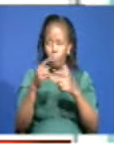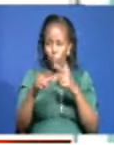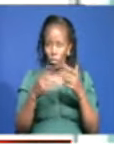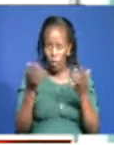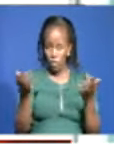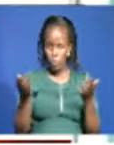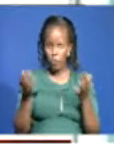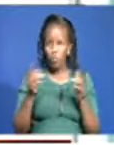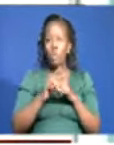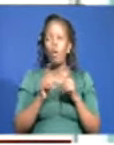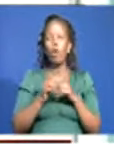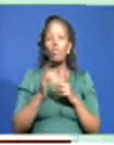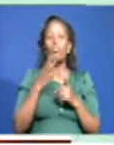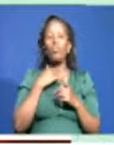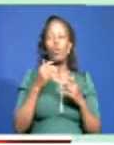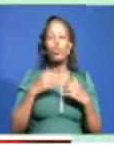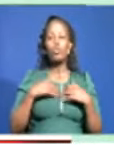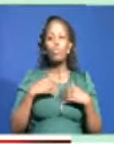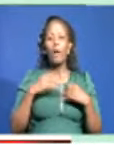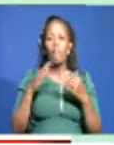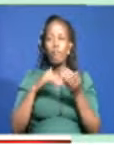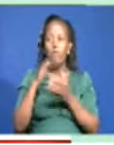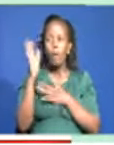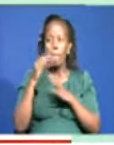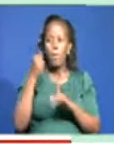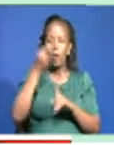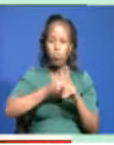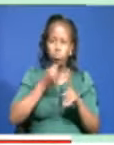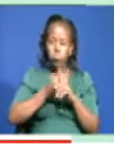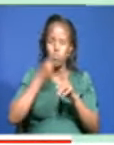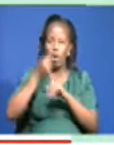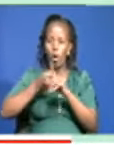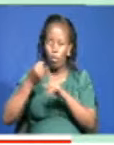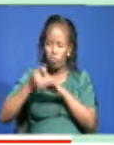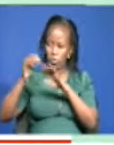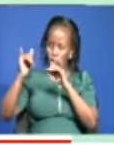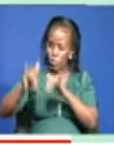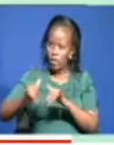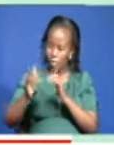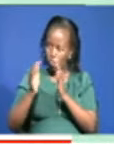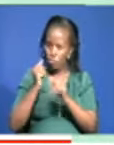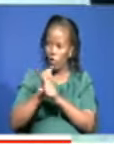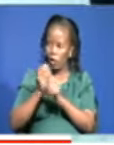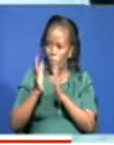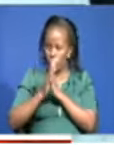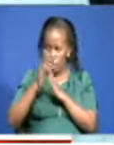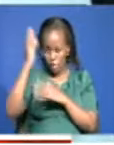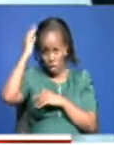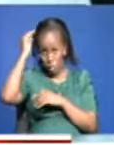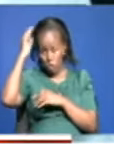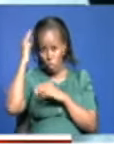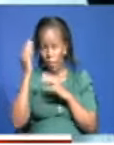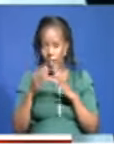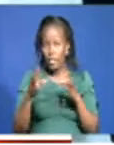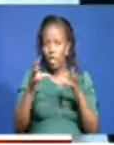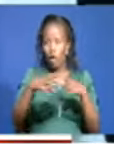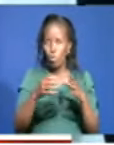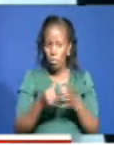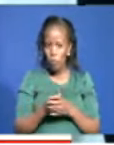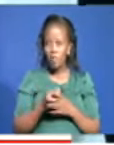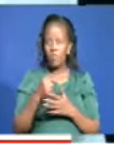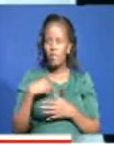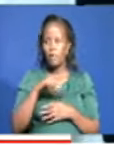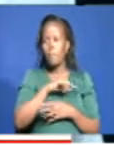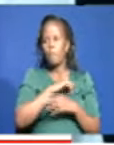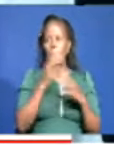by co-location of our FOB with Somali forces. We don't leave any forward